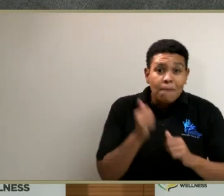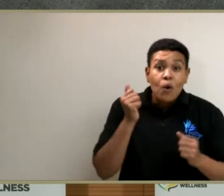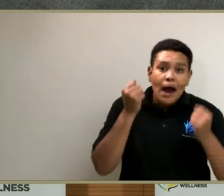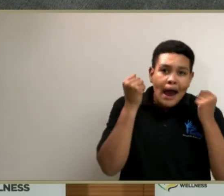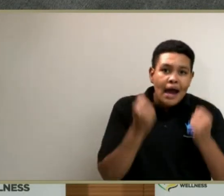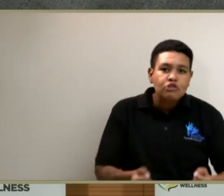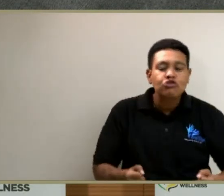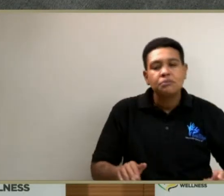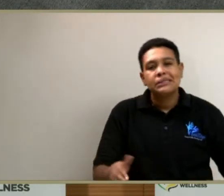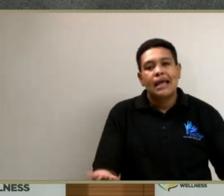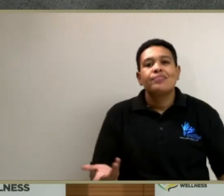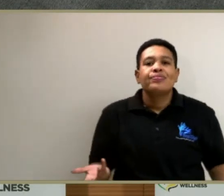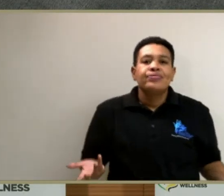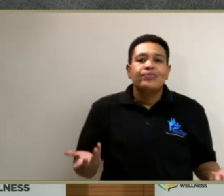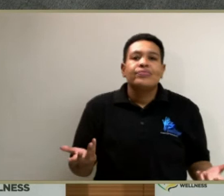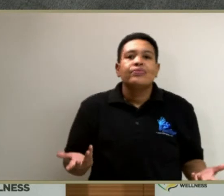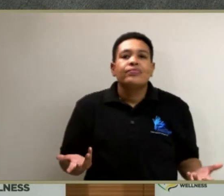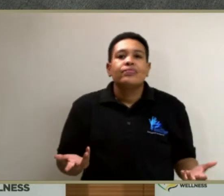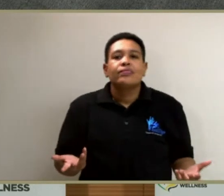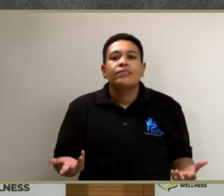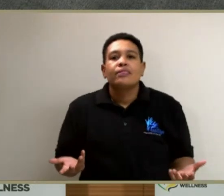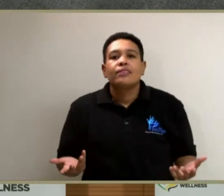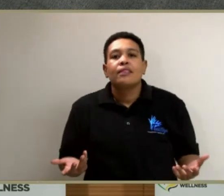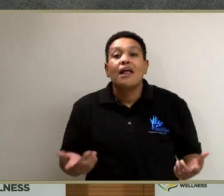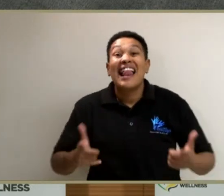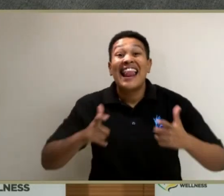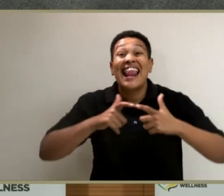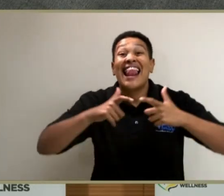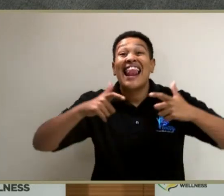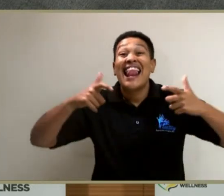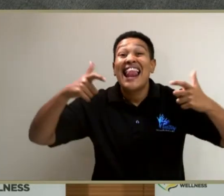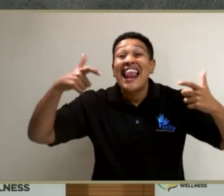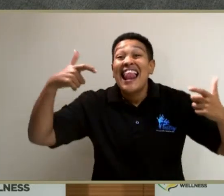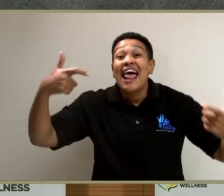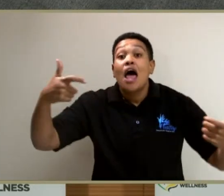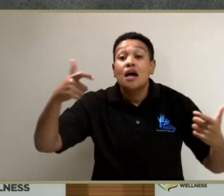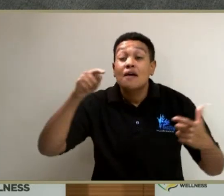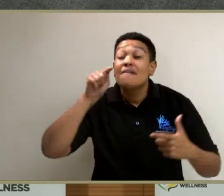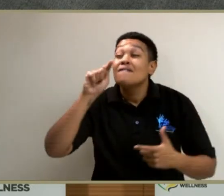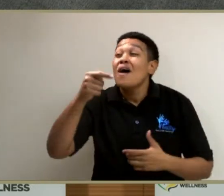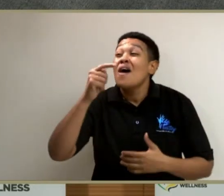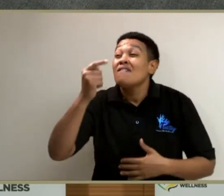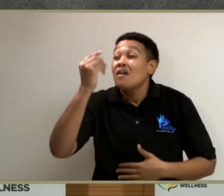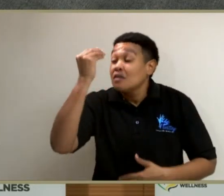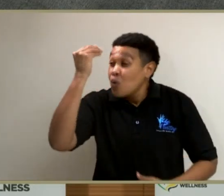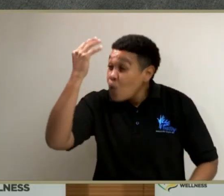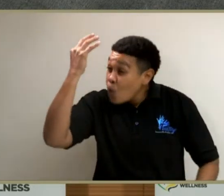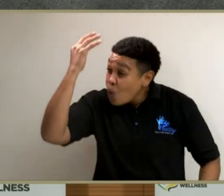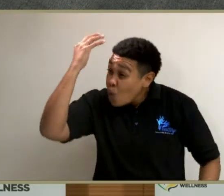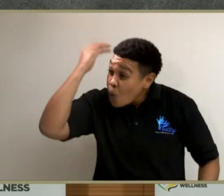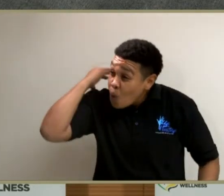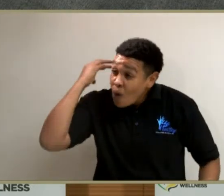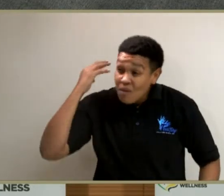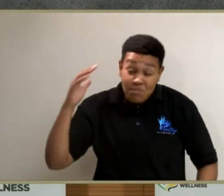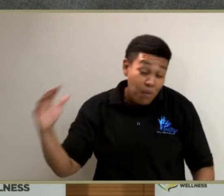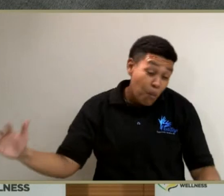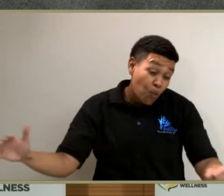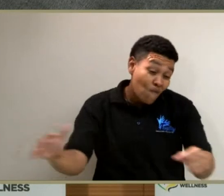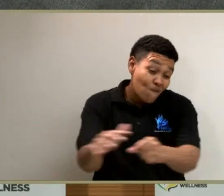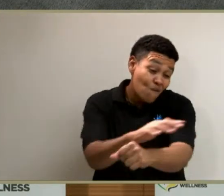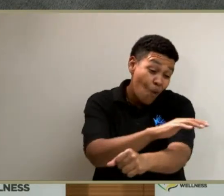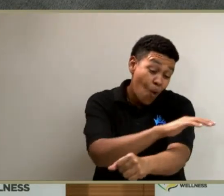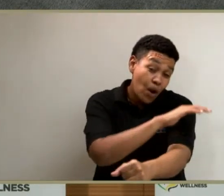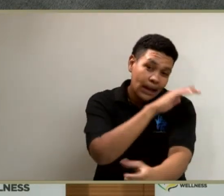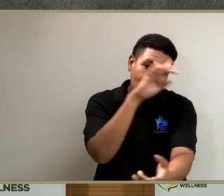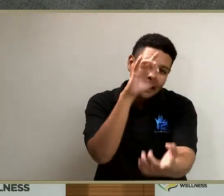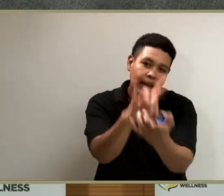death is largely, overwhelmingly, almost exclusively